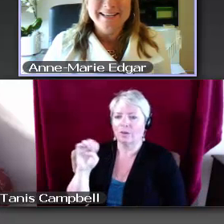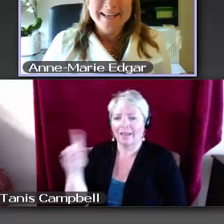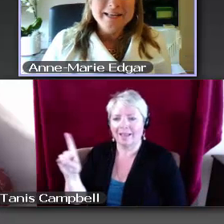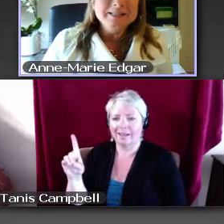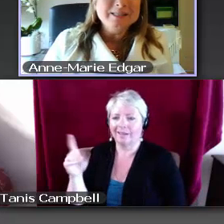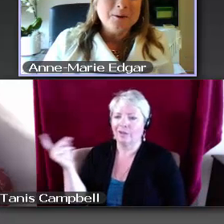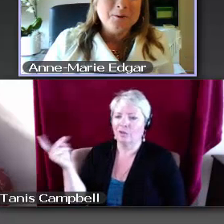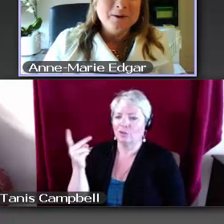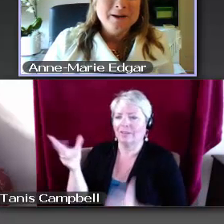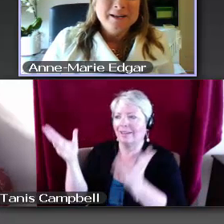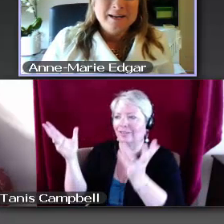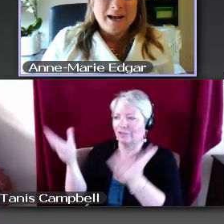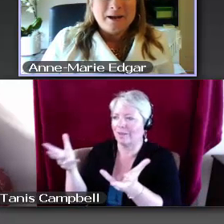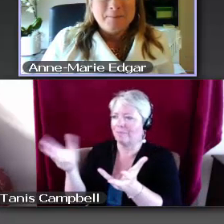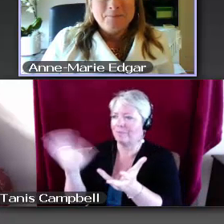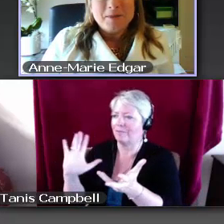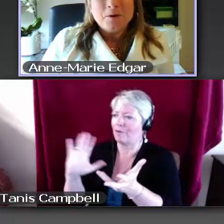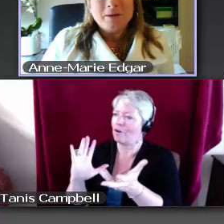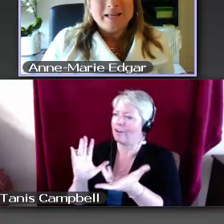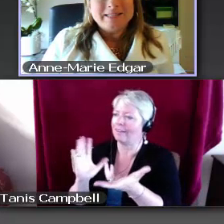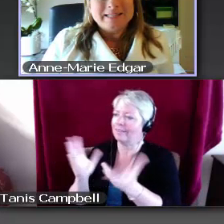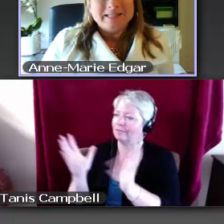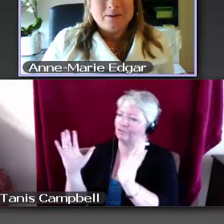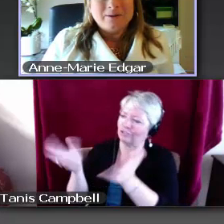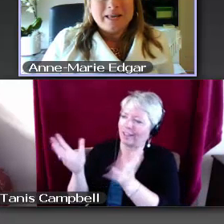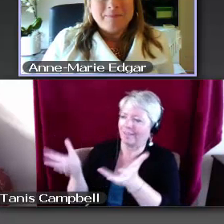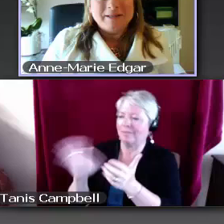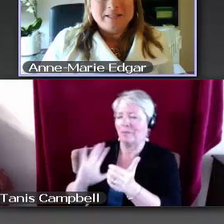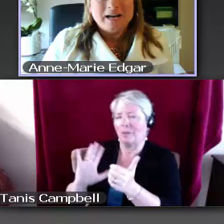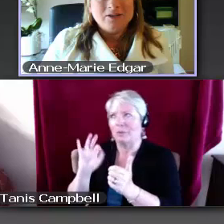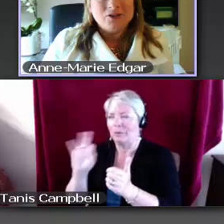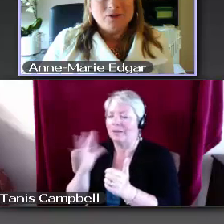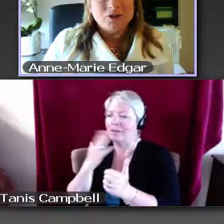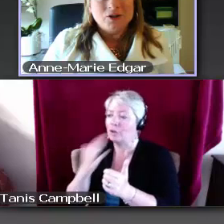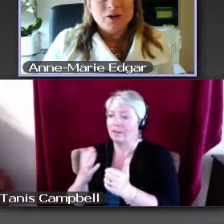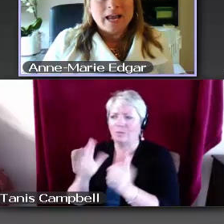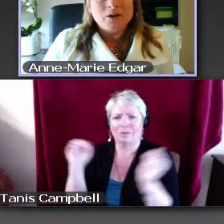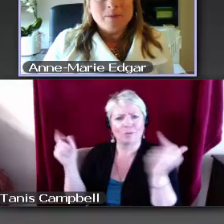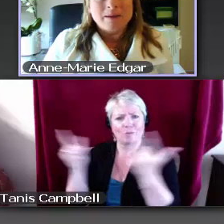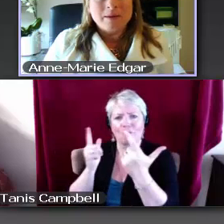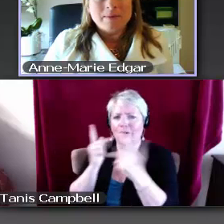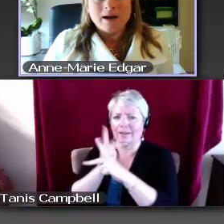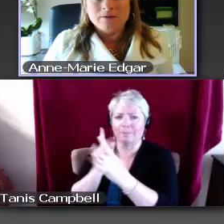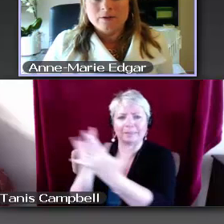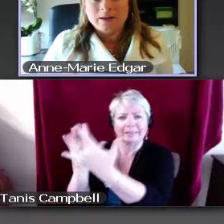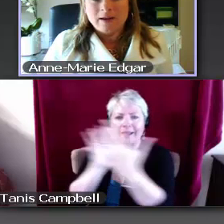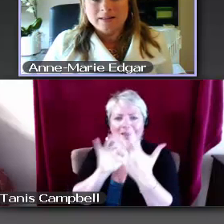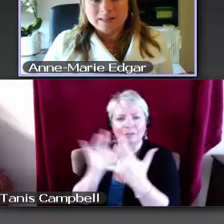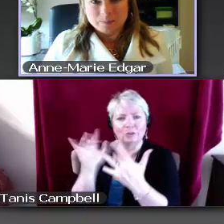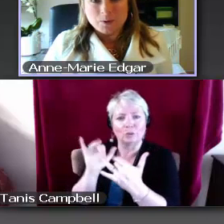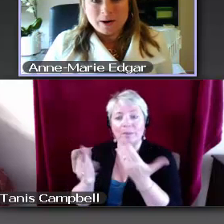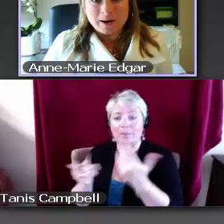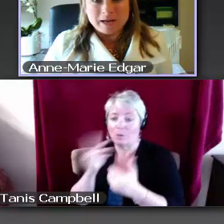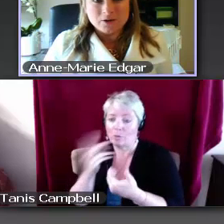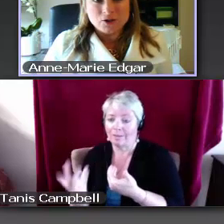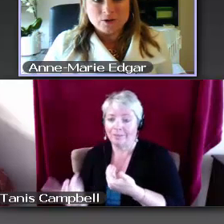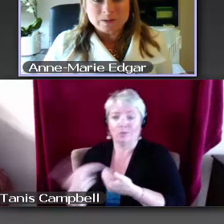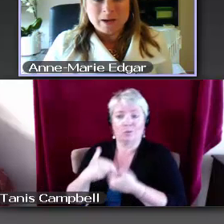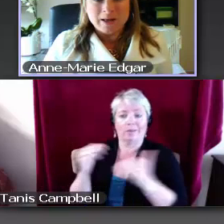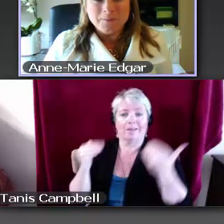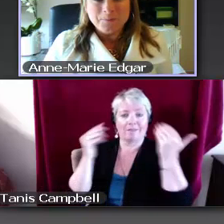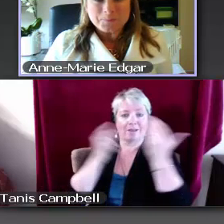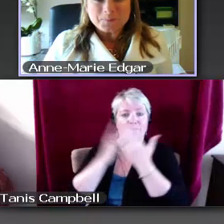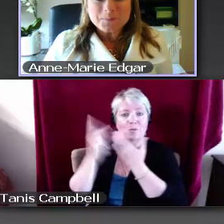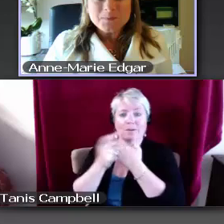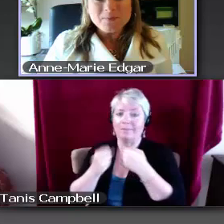well. So, let's all keep in touch for sure, and you might be back for the advanced program next year